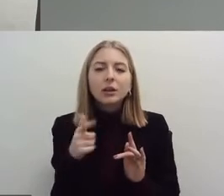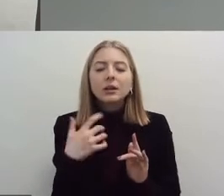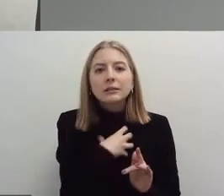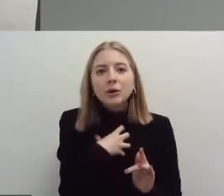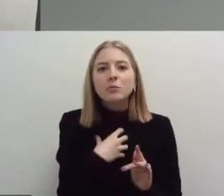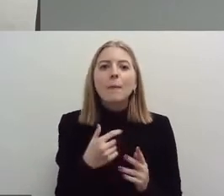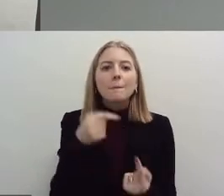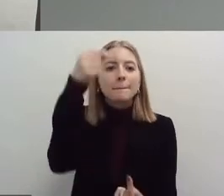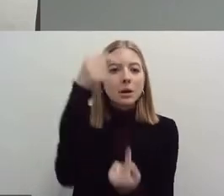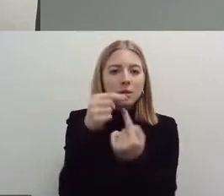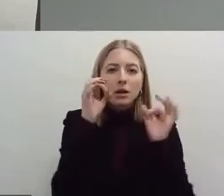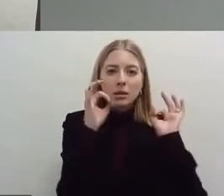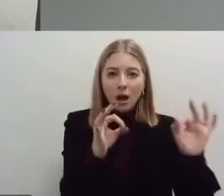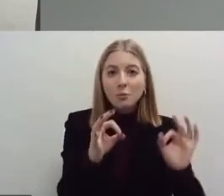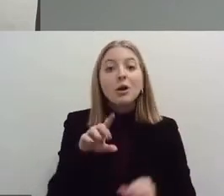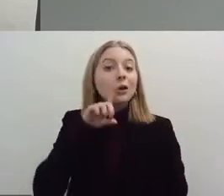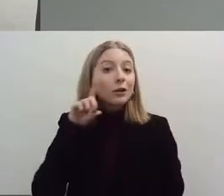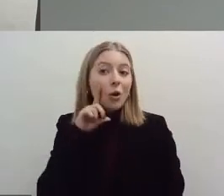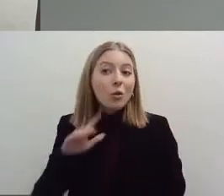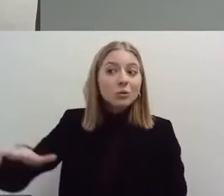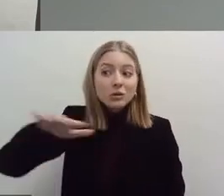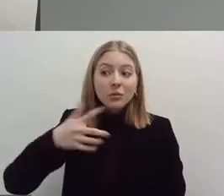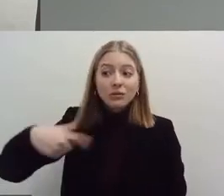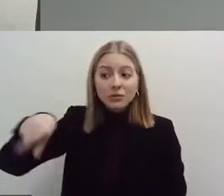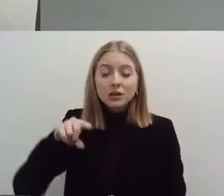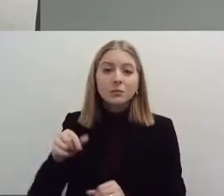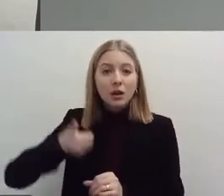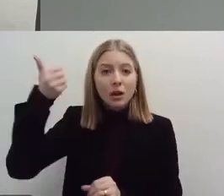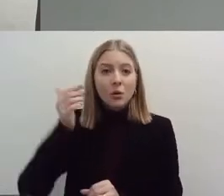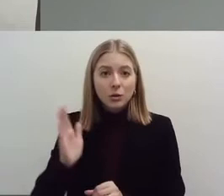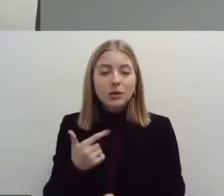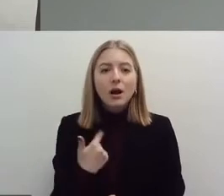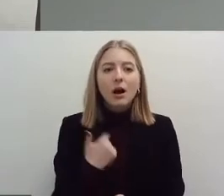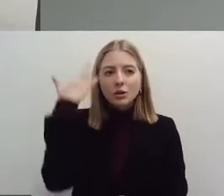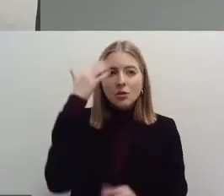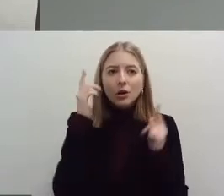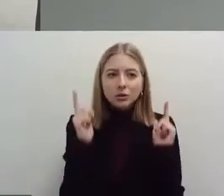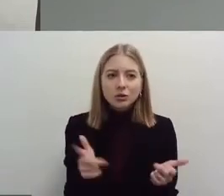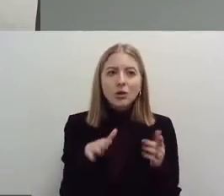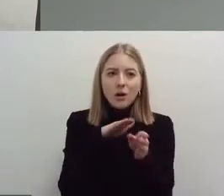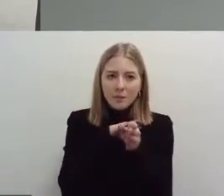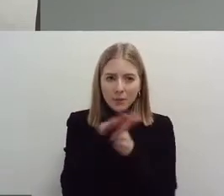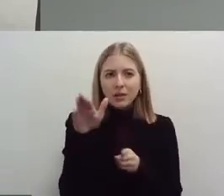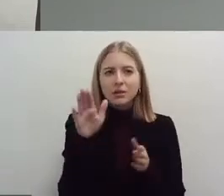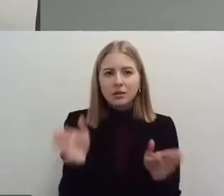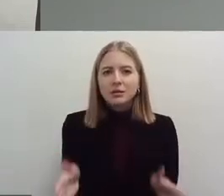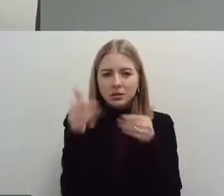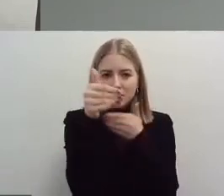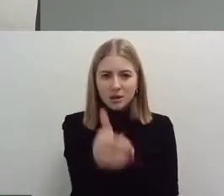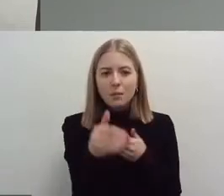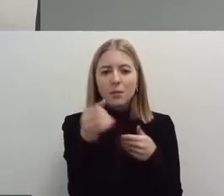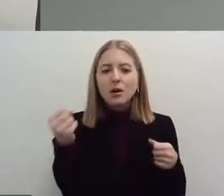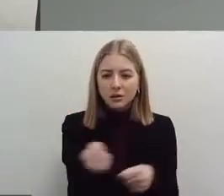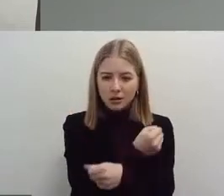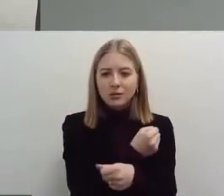coexist in a way that makes sense with these new technologies and in a way that doesn't harm them. And overall, there are many other things, for example,